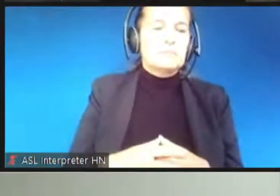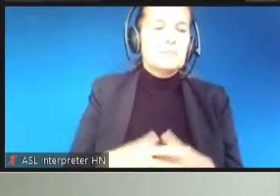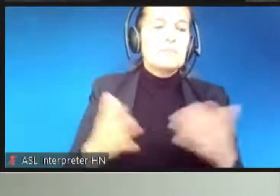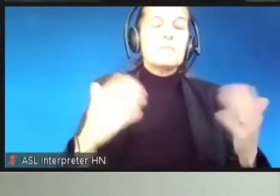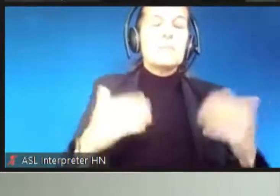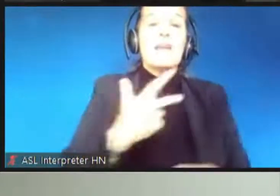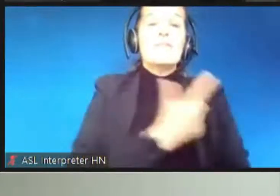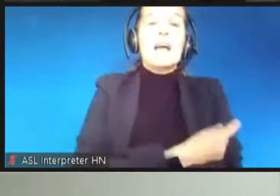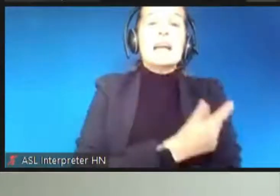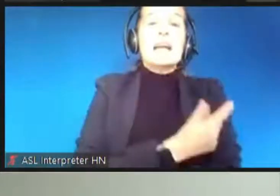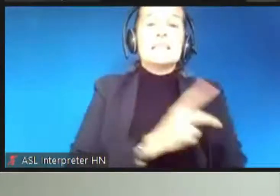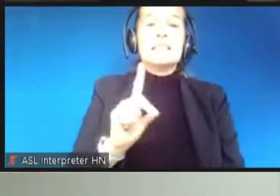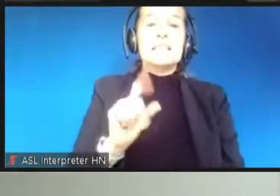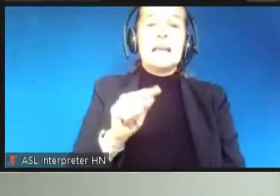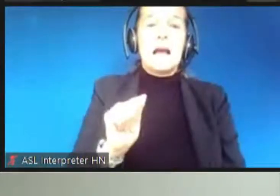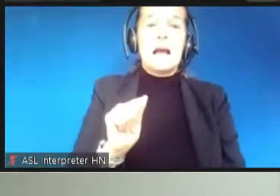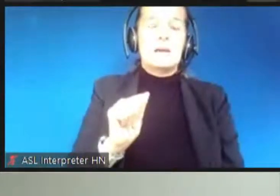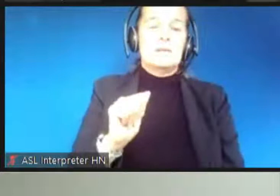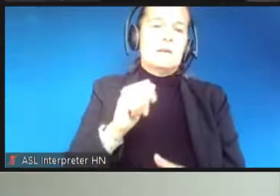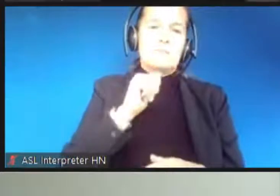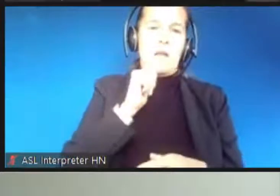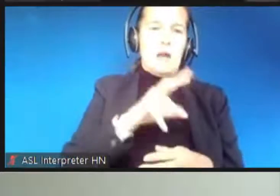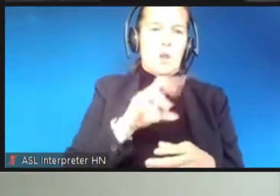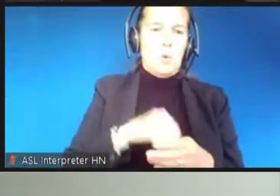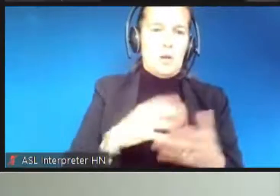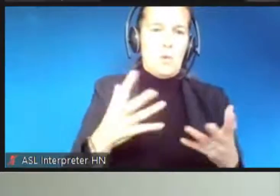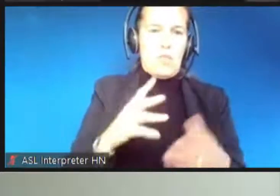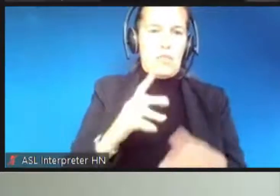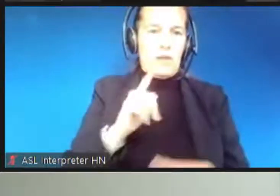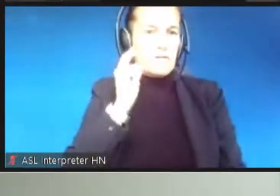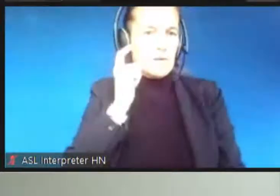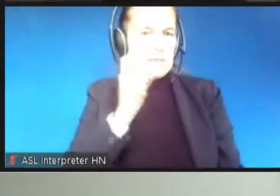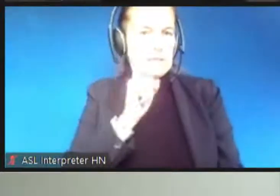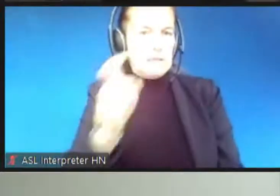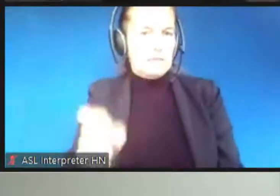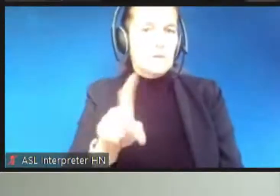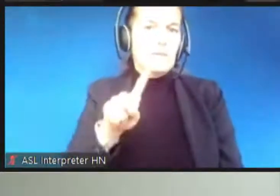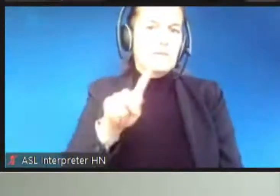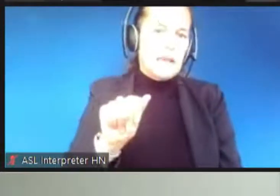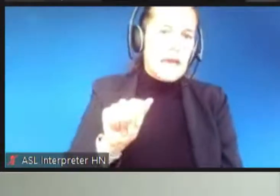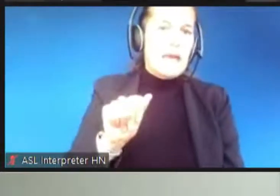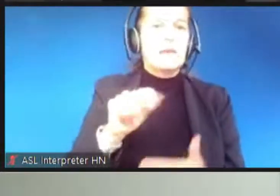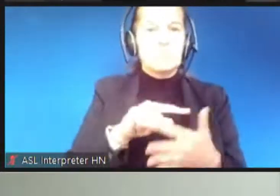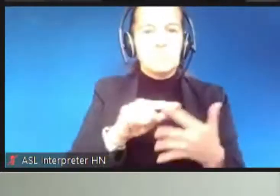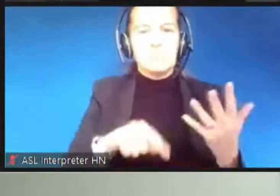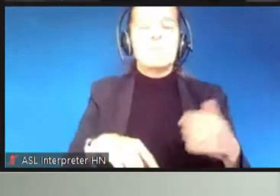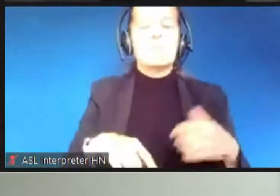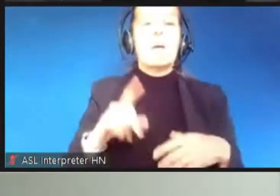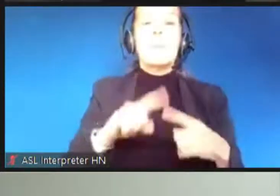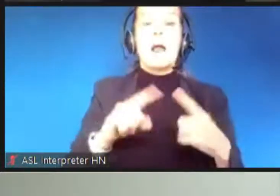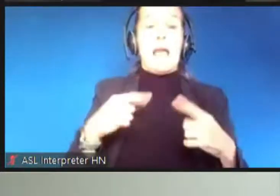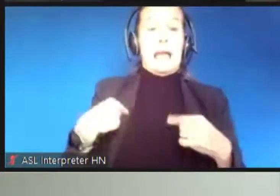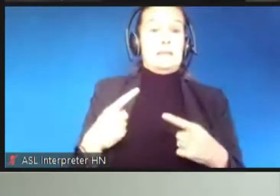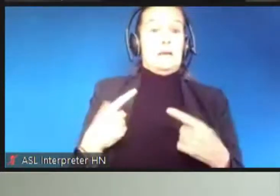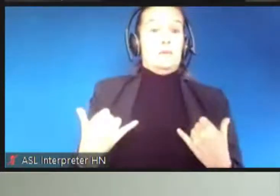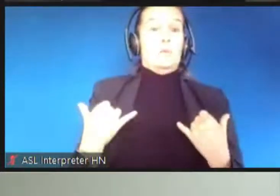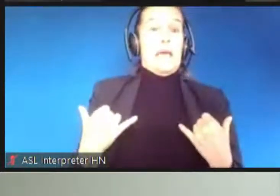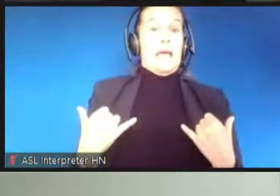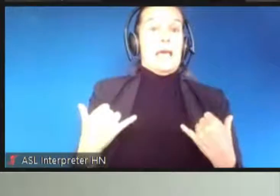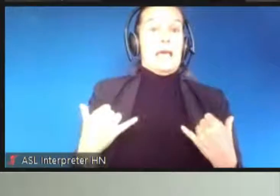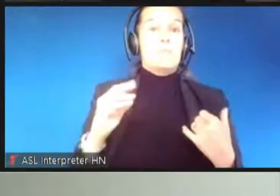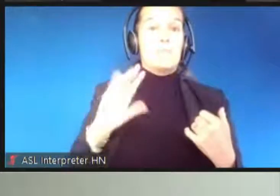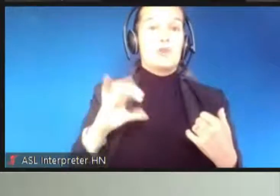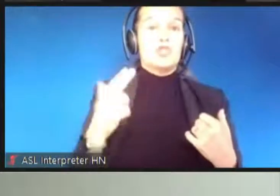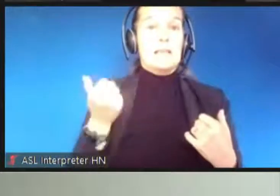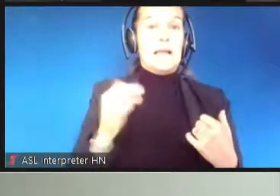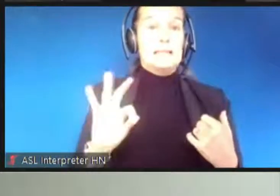government gives to VA or retail pharmacies. As of today, March 19th, we have given